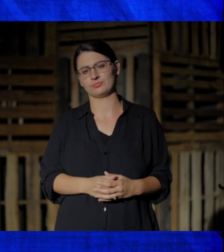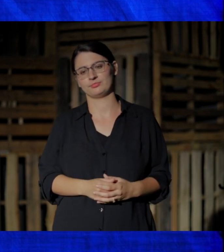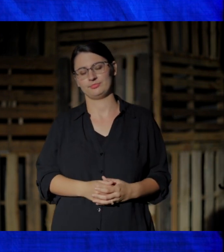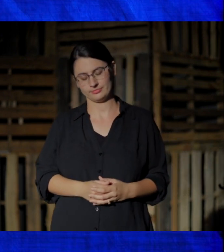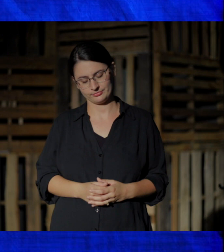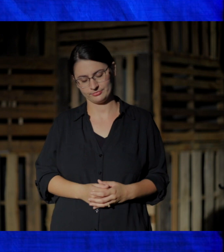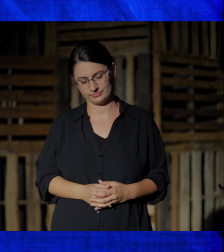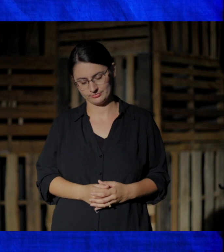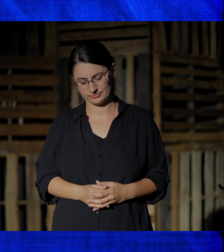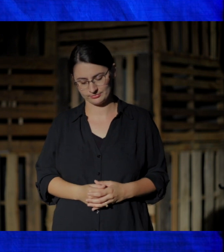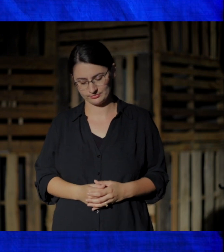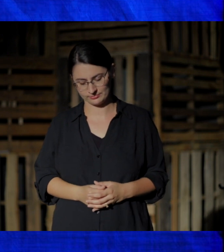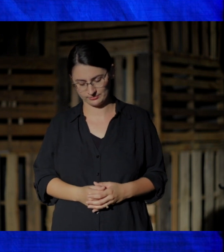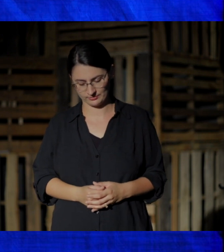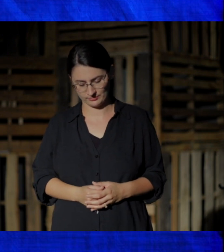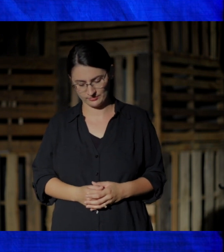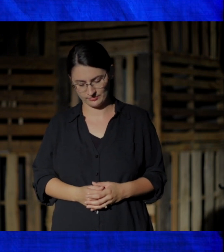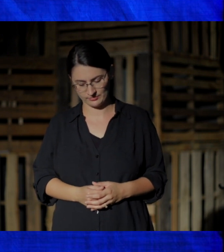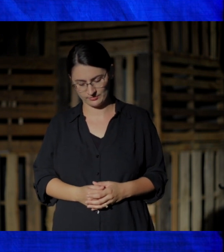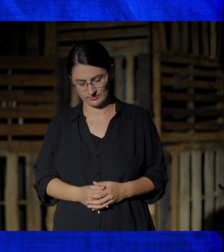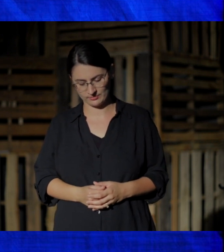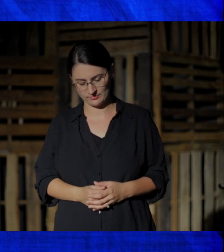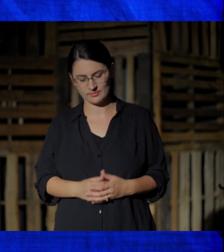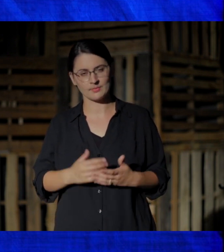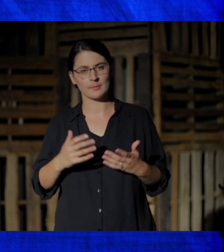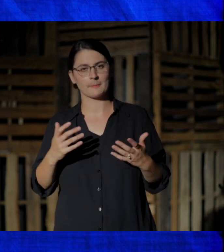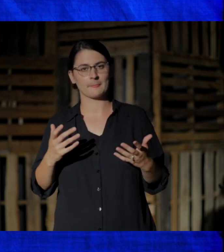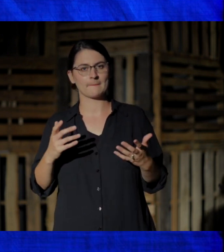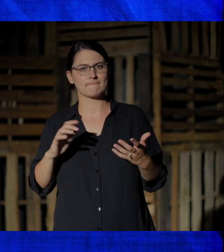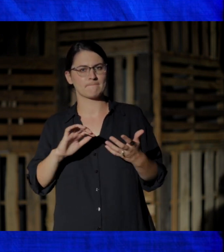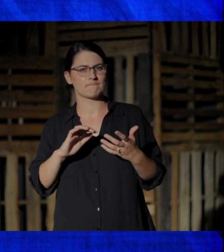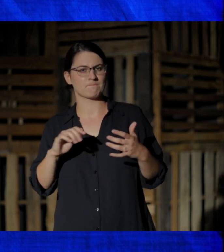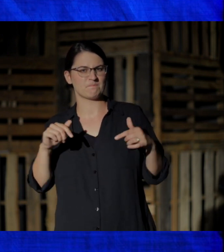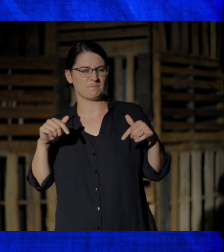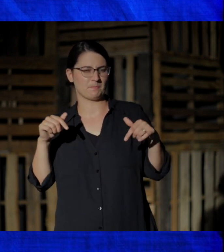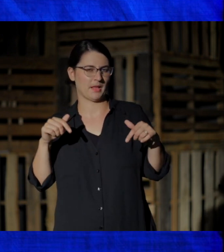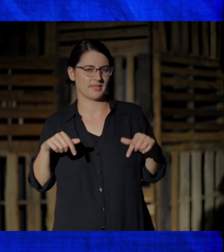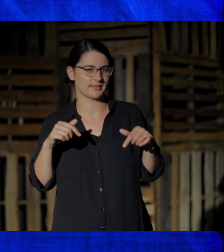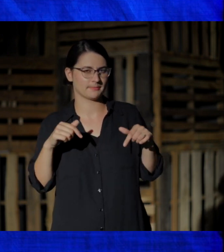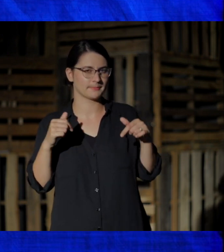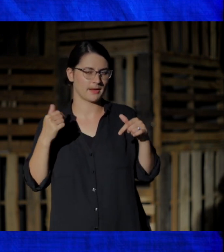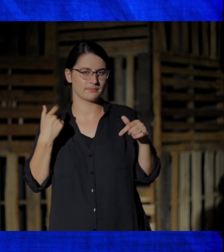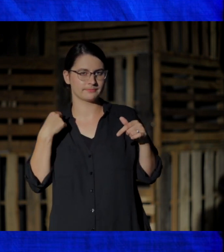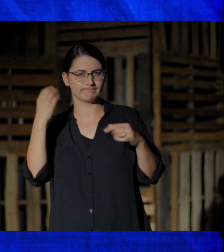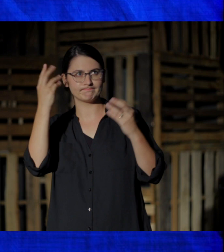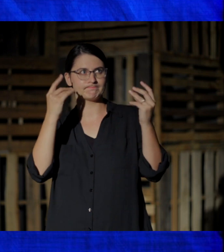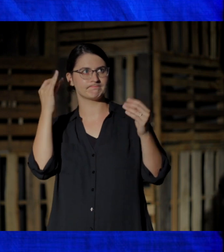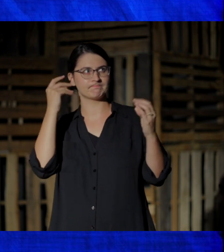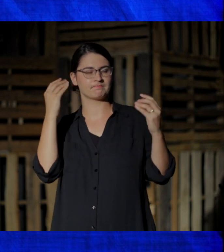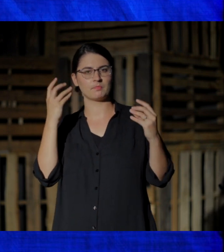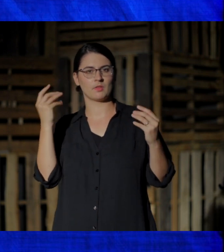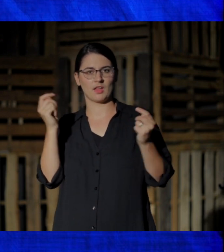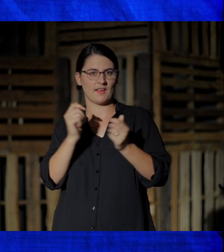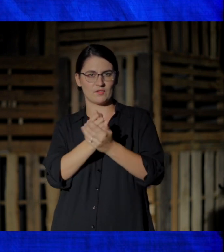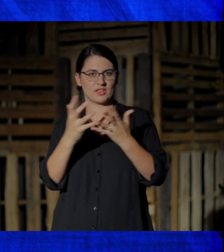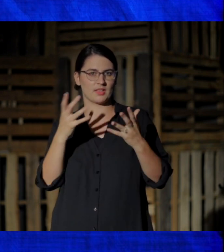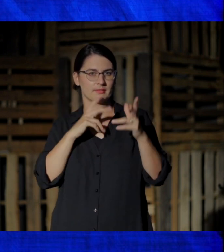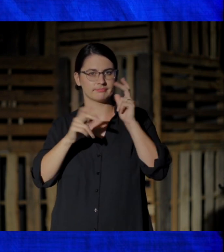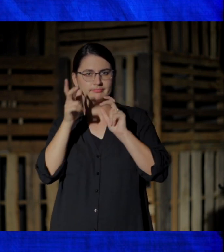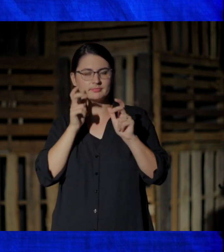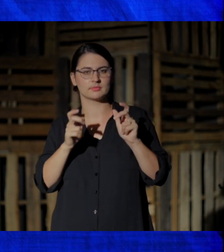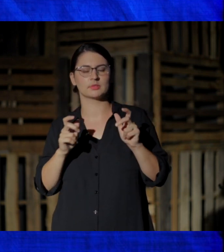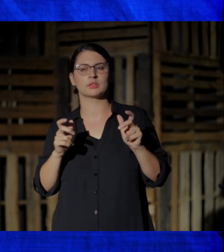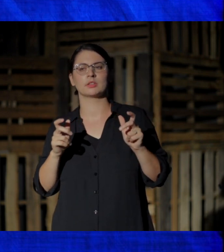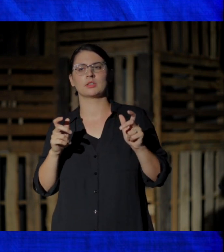How are you handling this? Now we're gonna delve into a whole other angle on how we find life in the face of death next